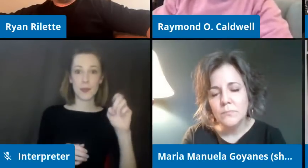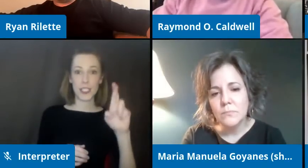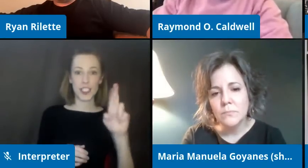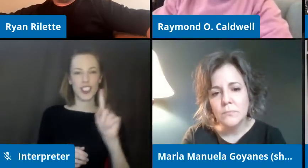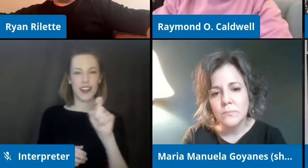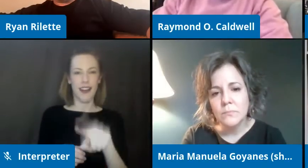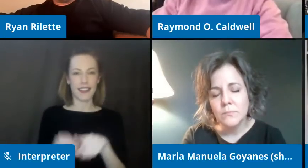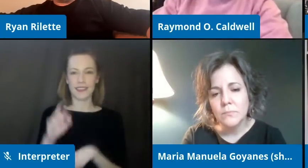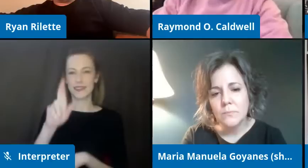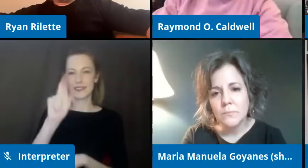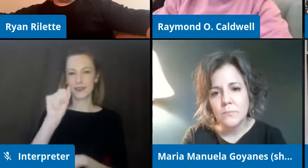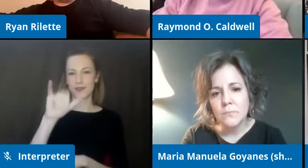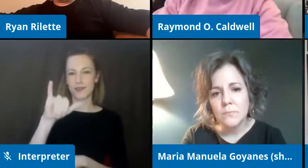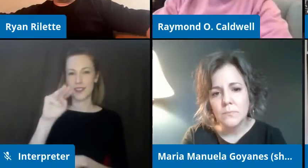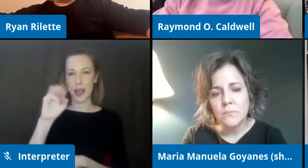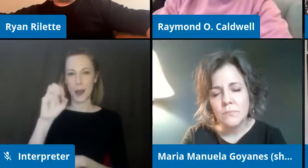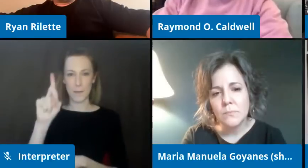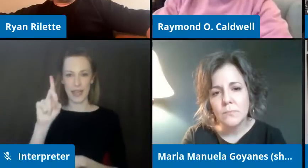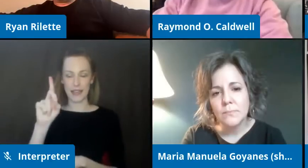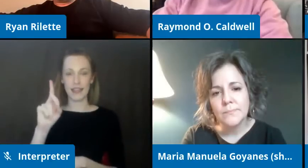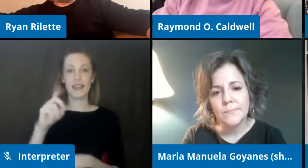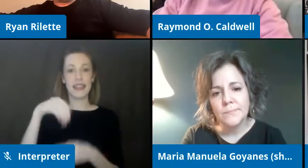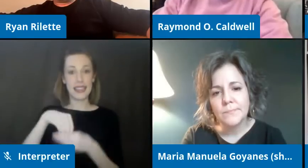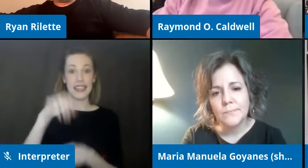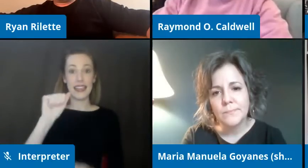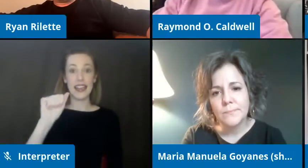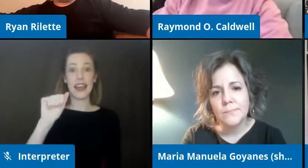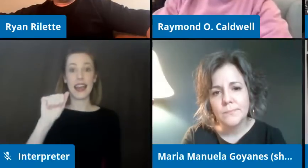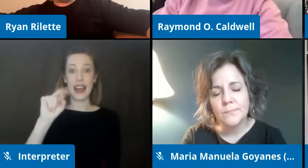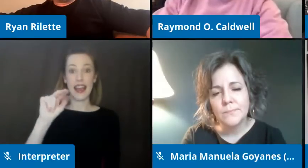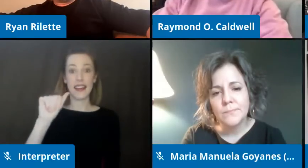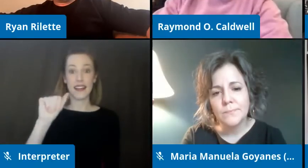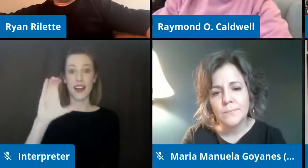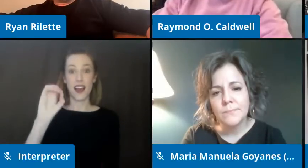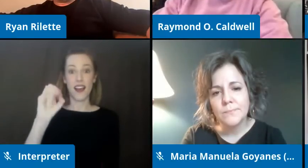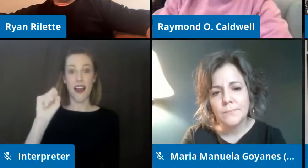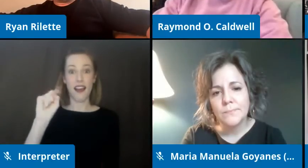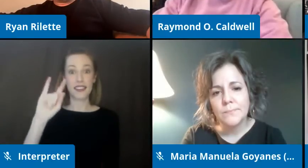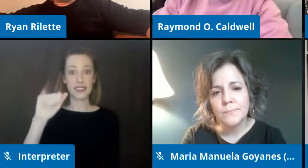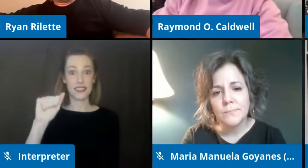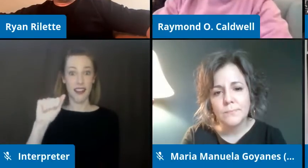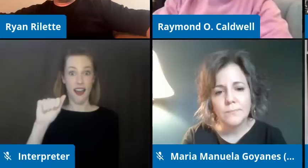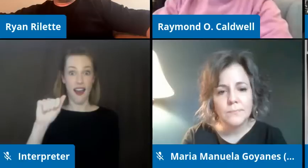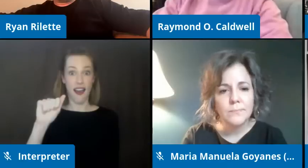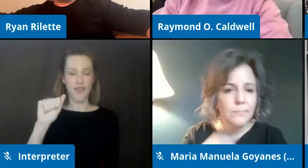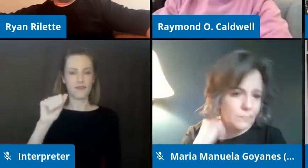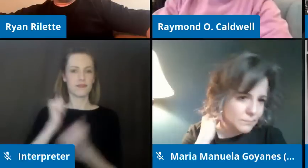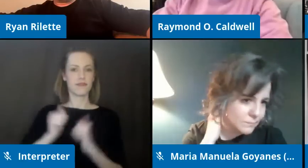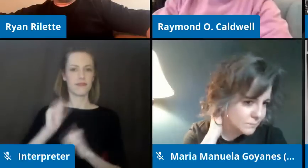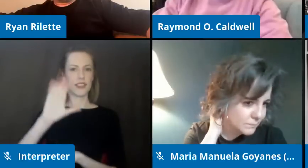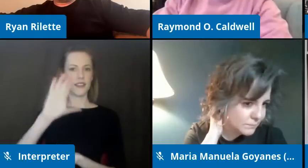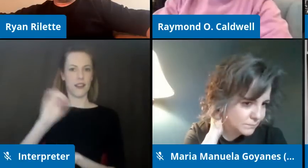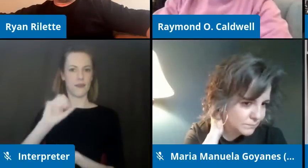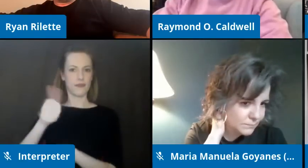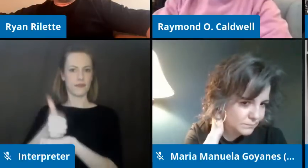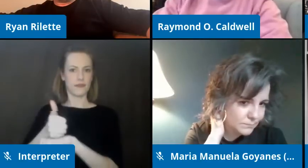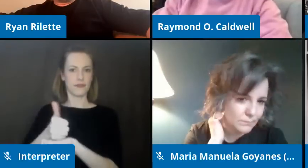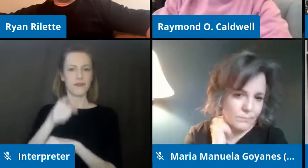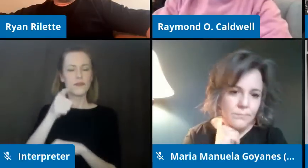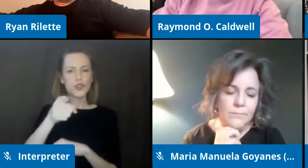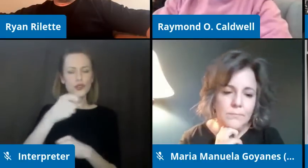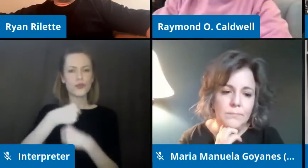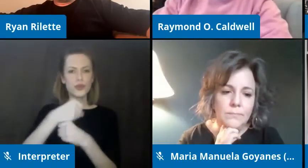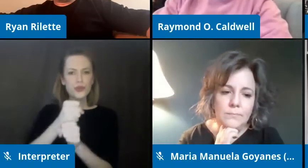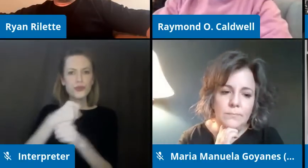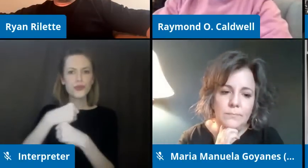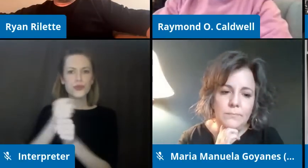one of the more hard-pressed parts of the city? You do some really interesting pieces by artists